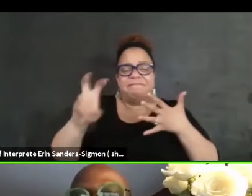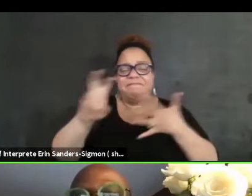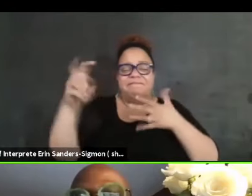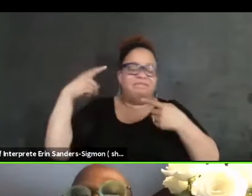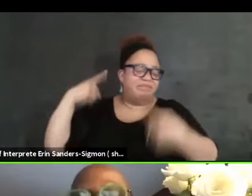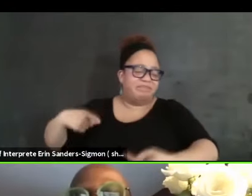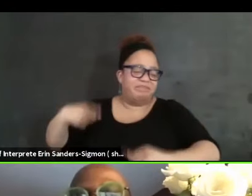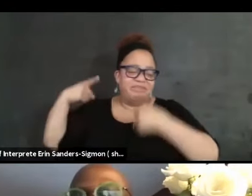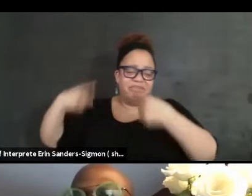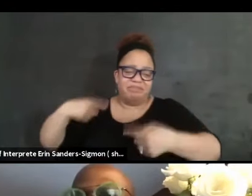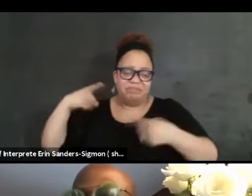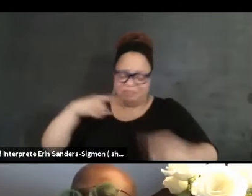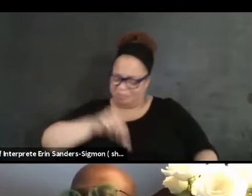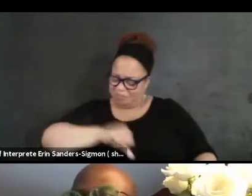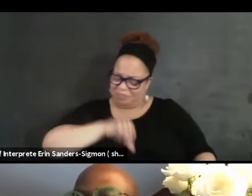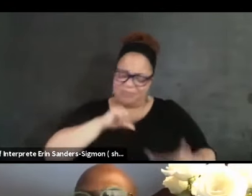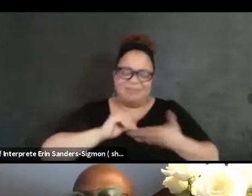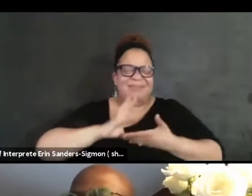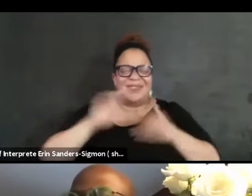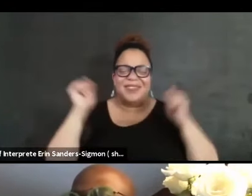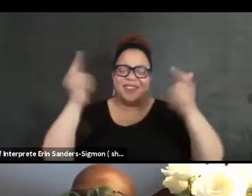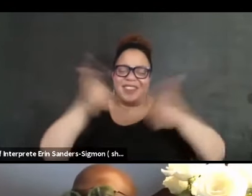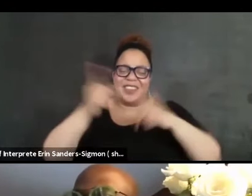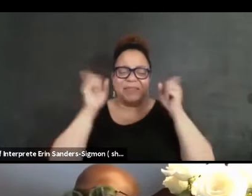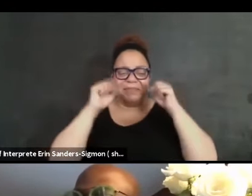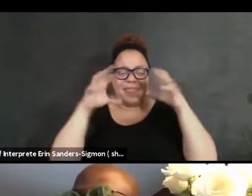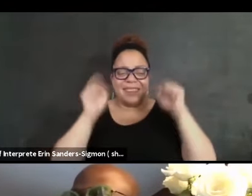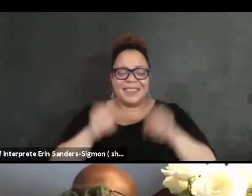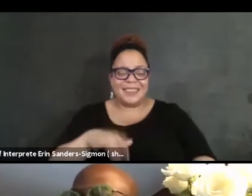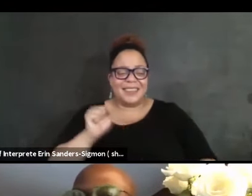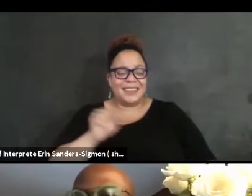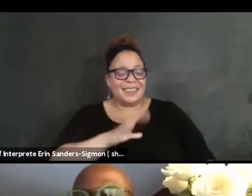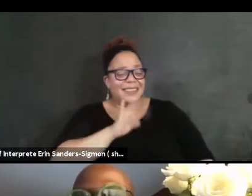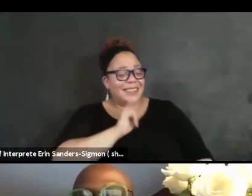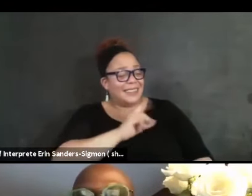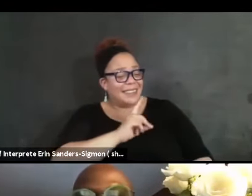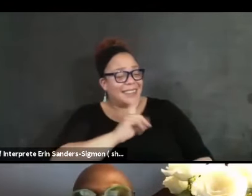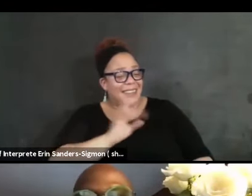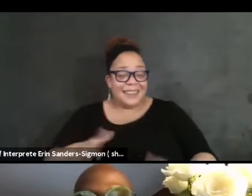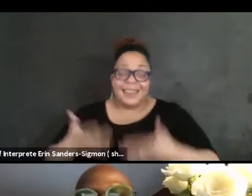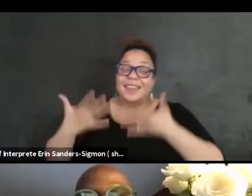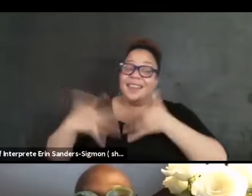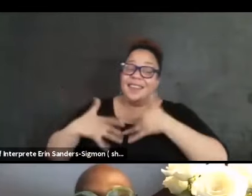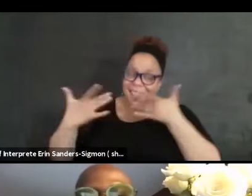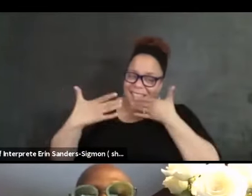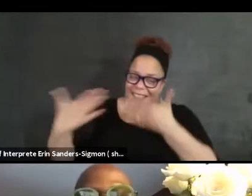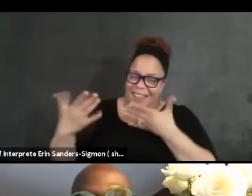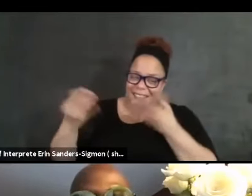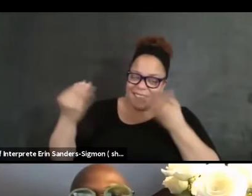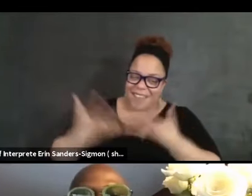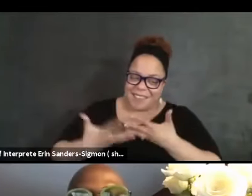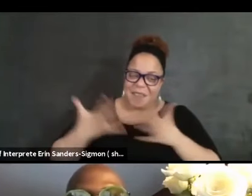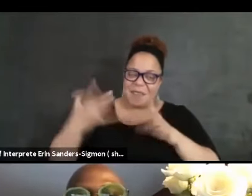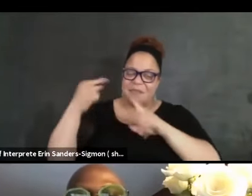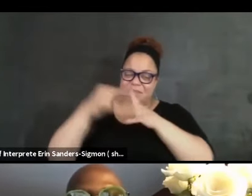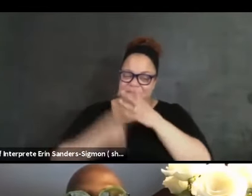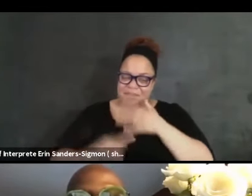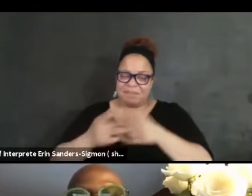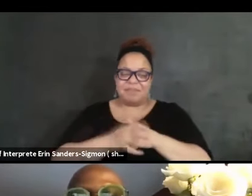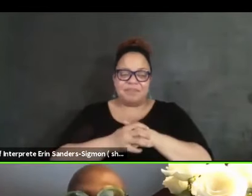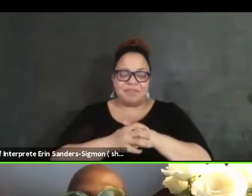Sid. What's good? What it looking like, man? Whew, you're so right. And I that's all I'm gonna